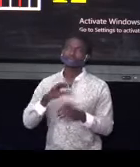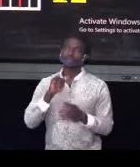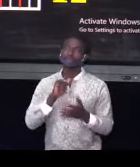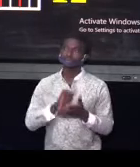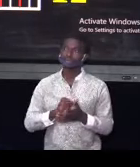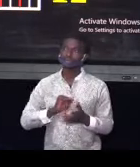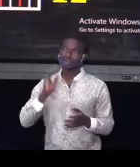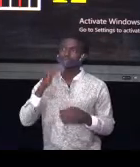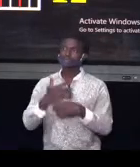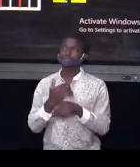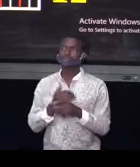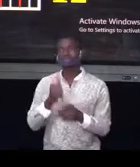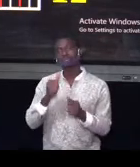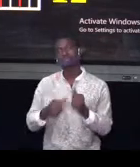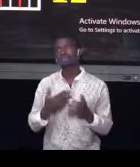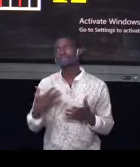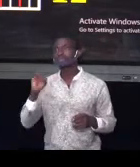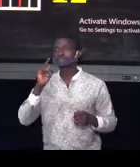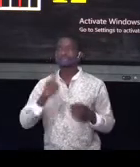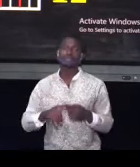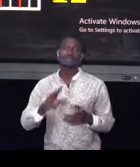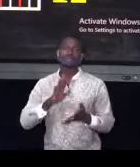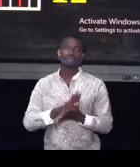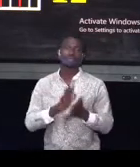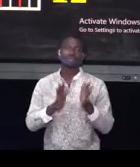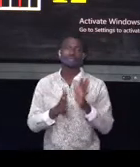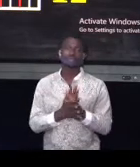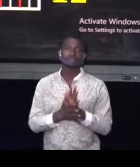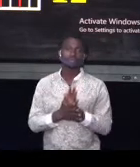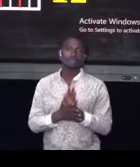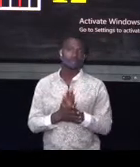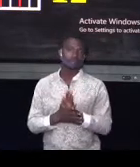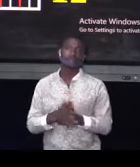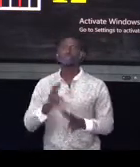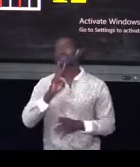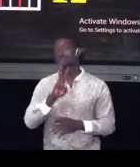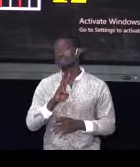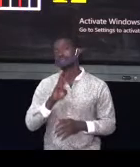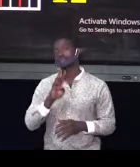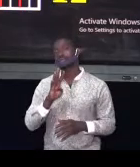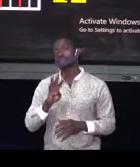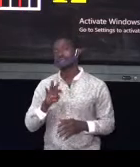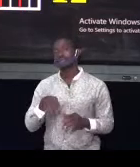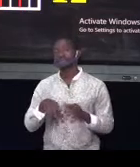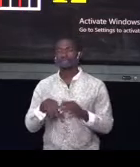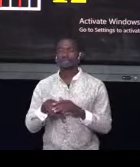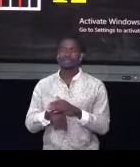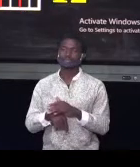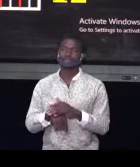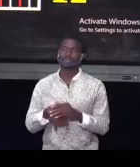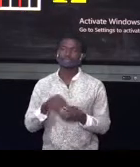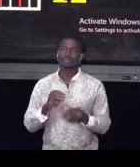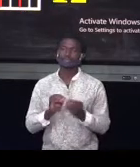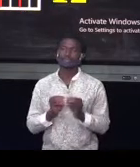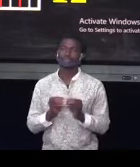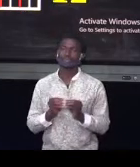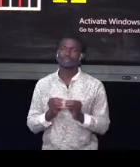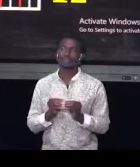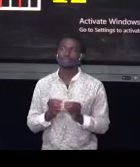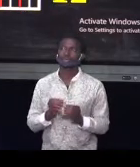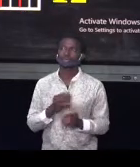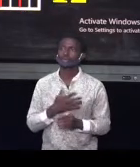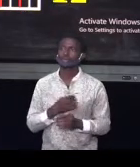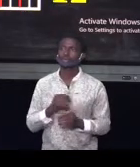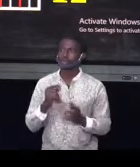So what I do is that I'm going to make everything to have a denominator of 24. Divide it into 24 portions. And